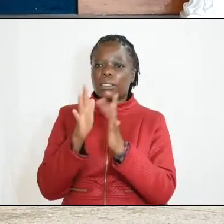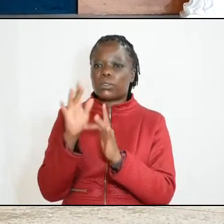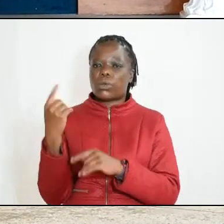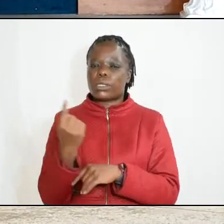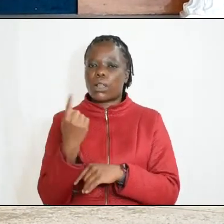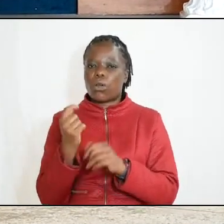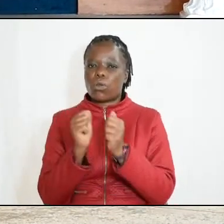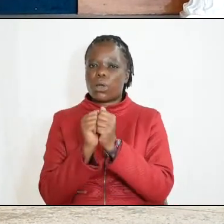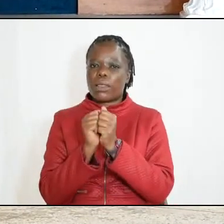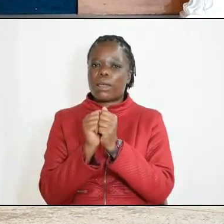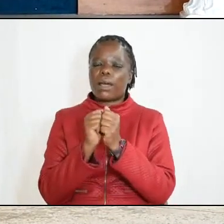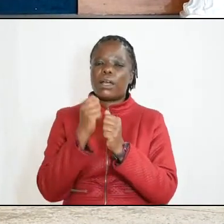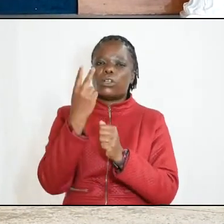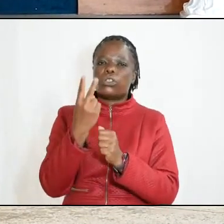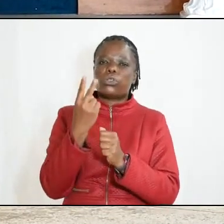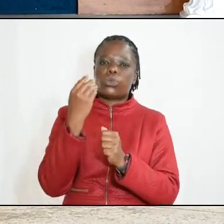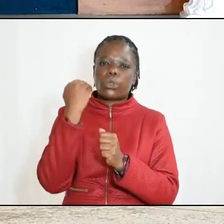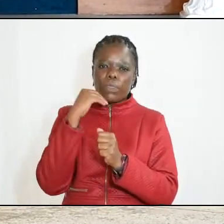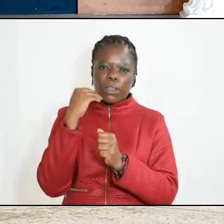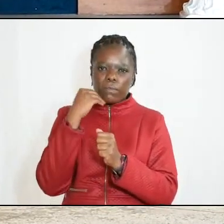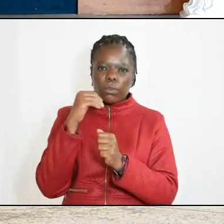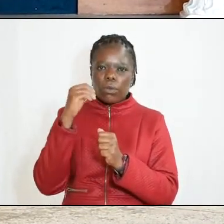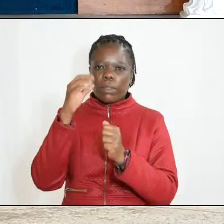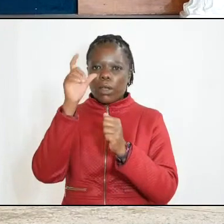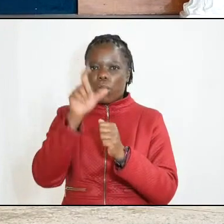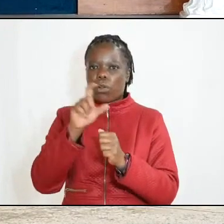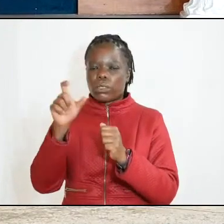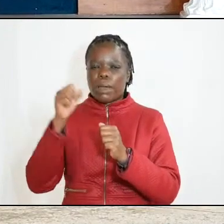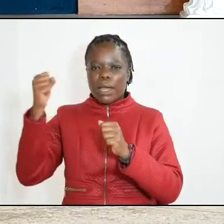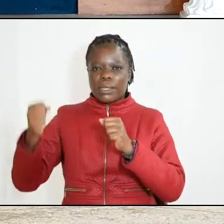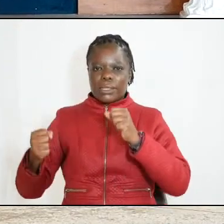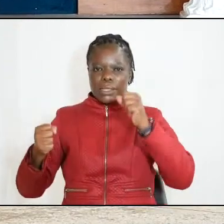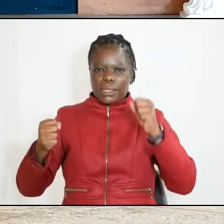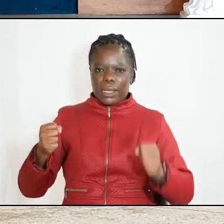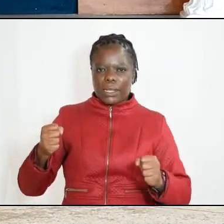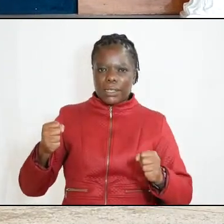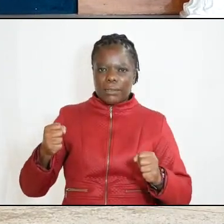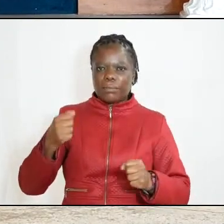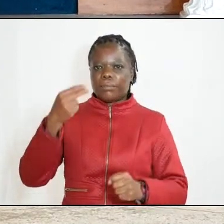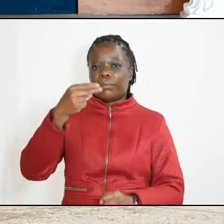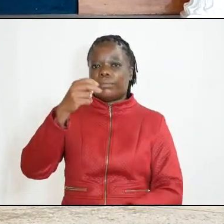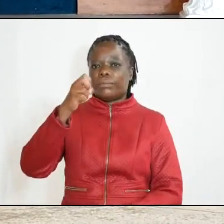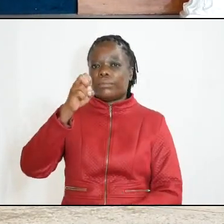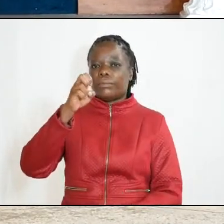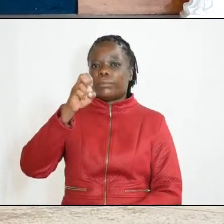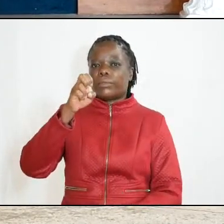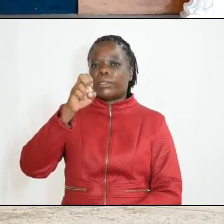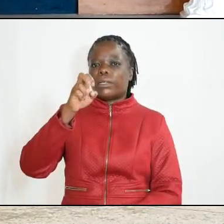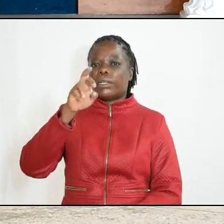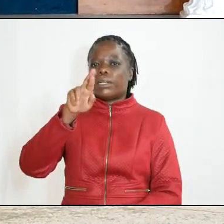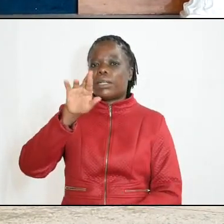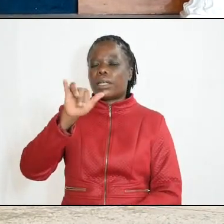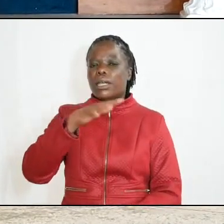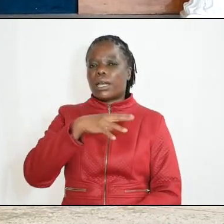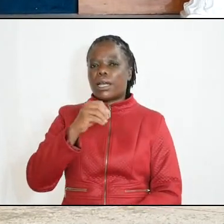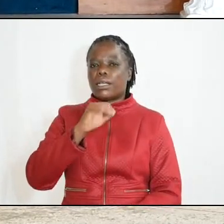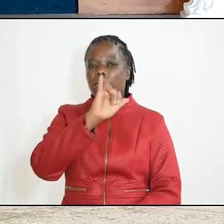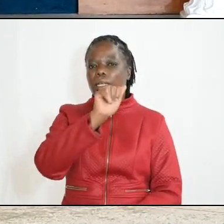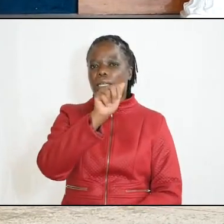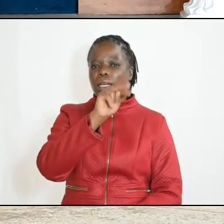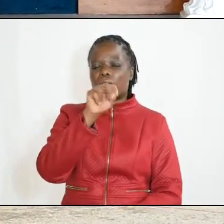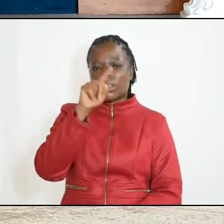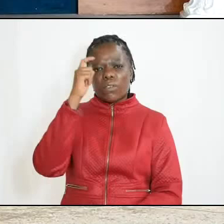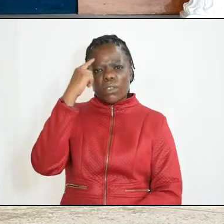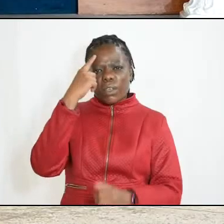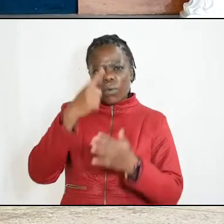the two thieves on the cross by his side. Henry and Ian, what do you think was in Jesus' mind while